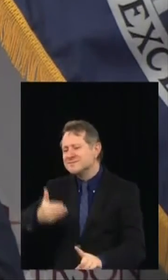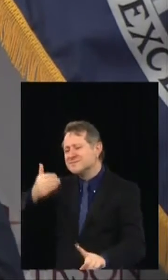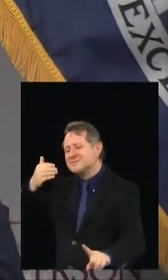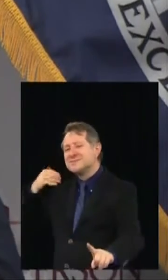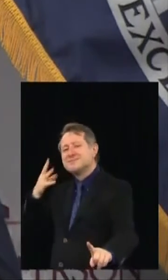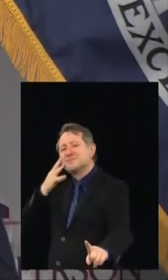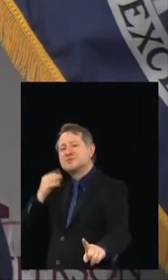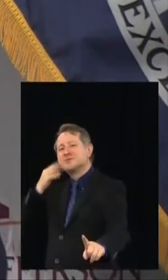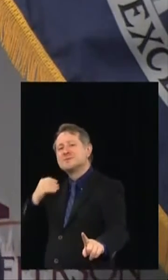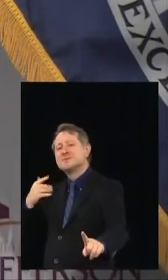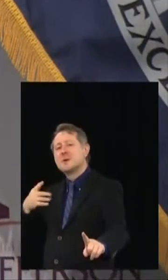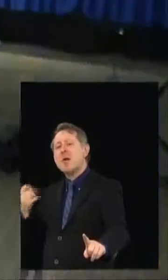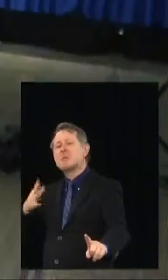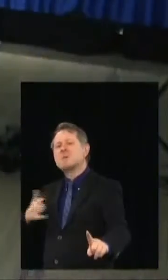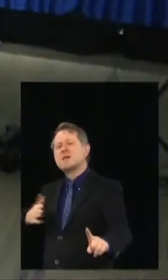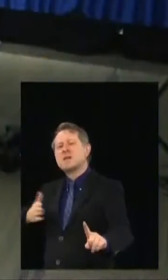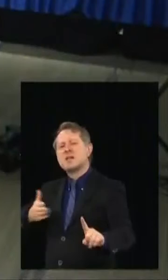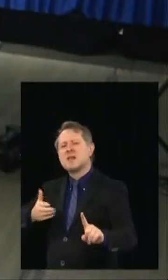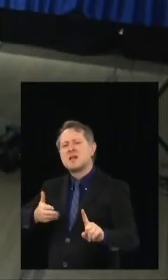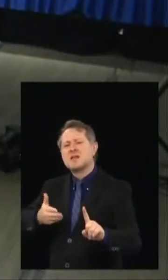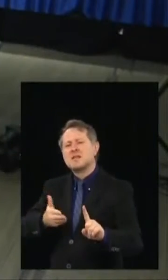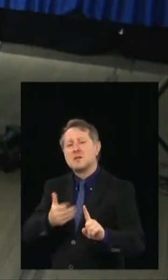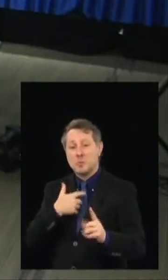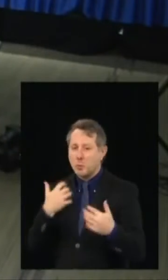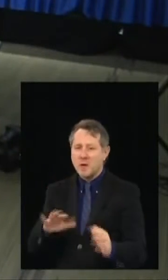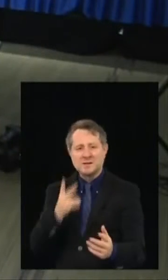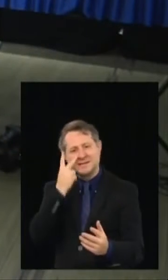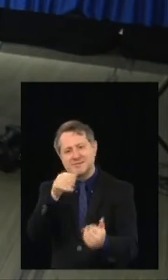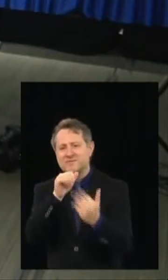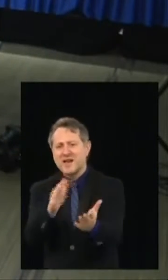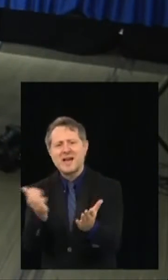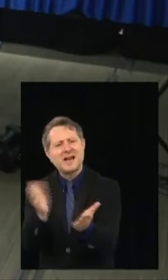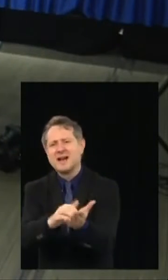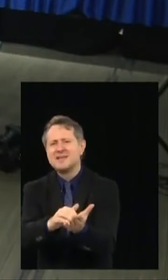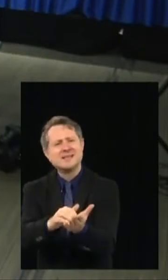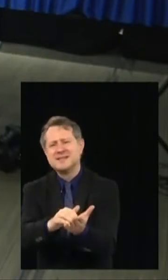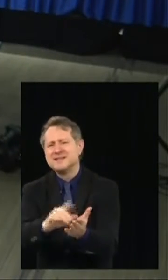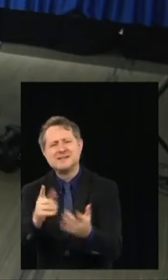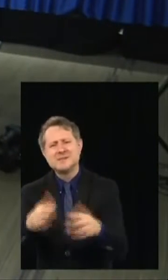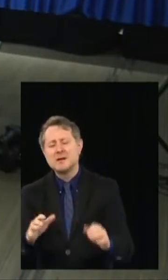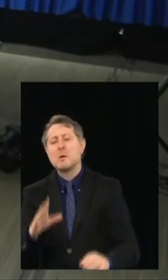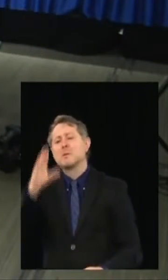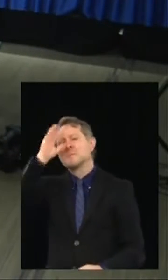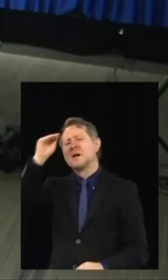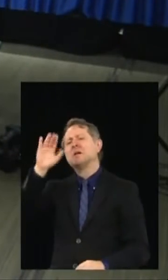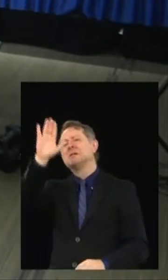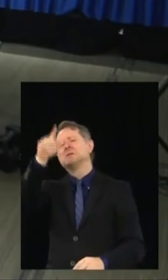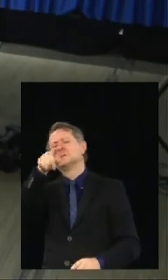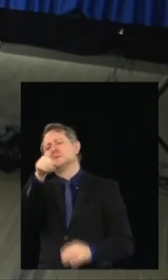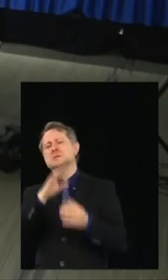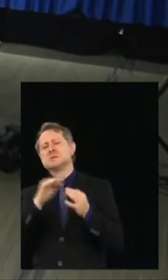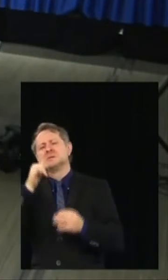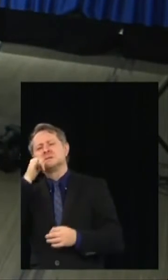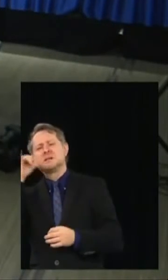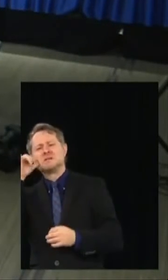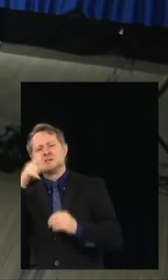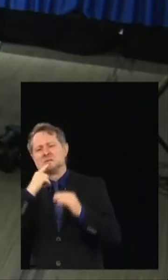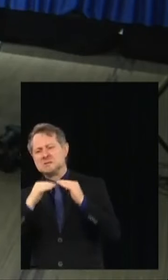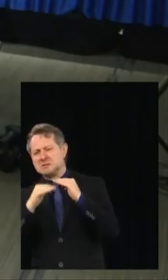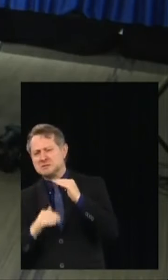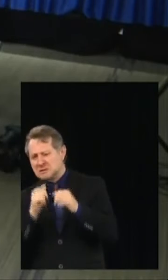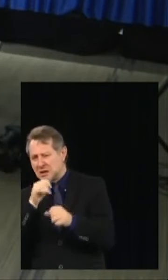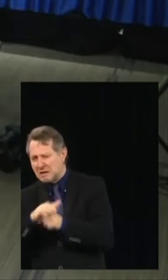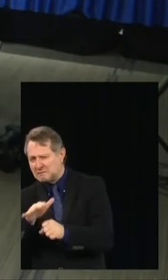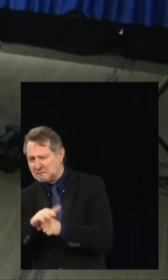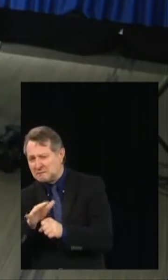same situation. Is it possible for the numbers, because I know that yesterday they were 500 or so tests short, are there now enough tests in the North Country to